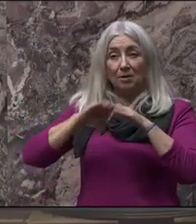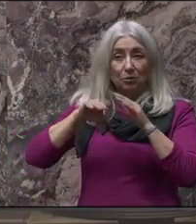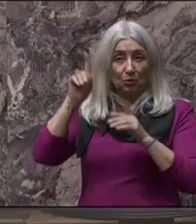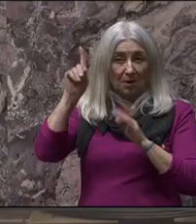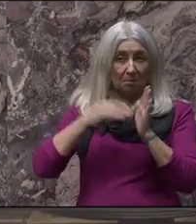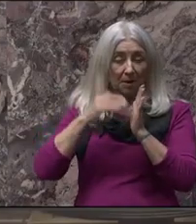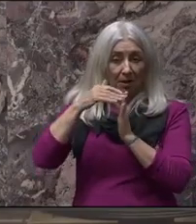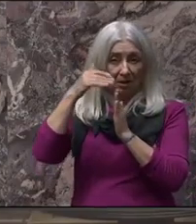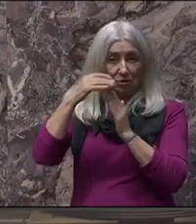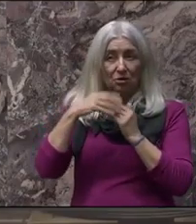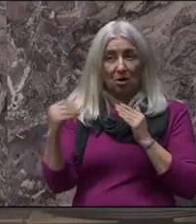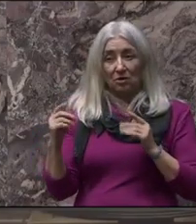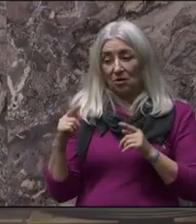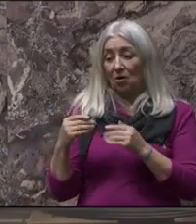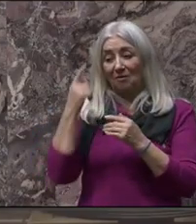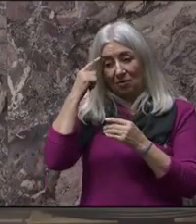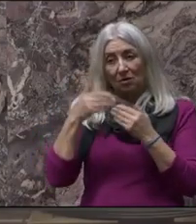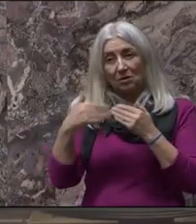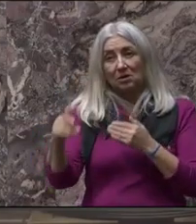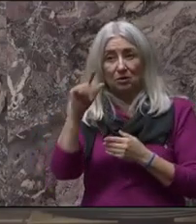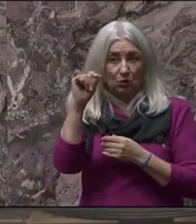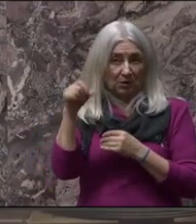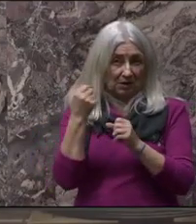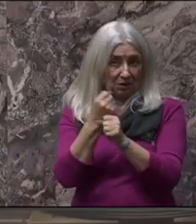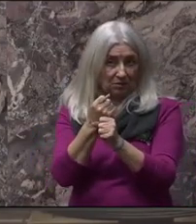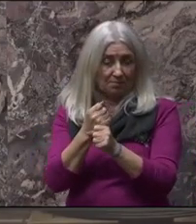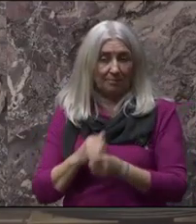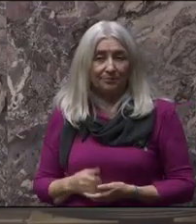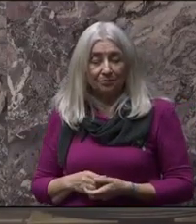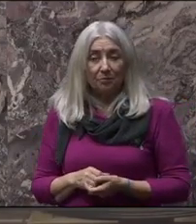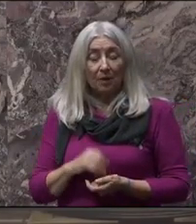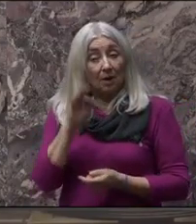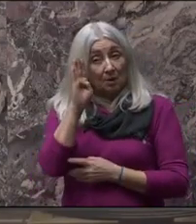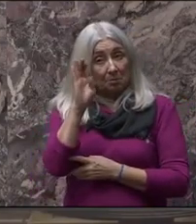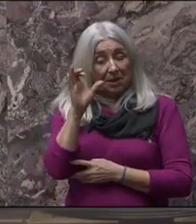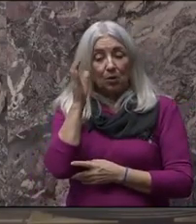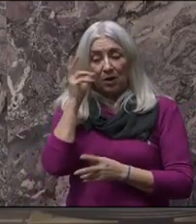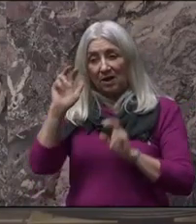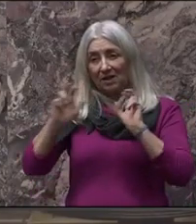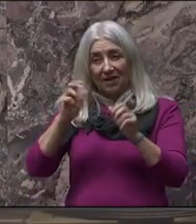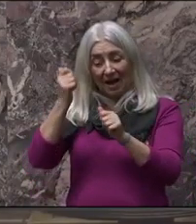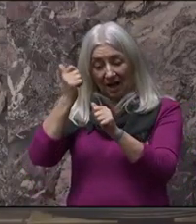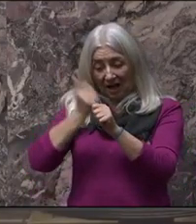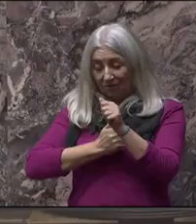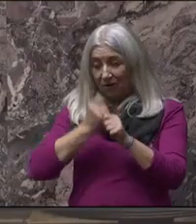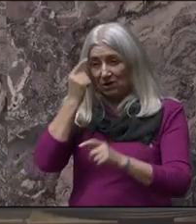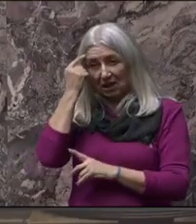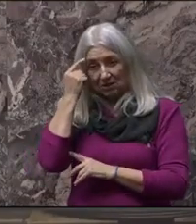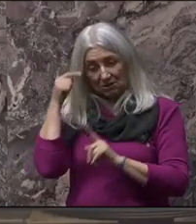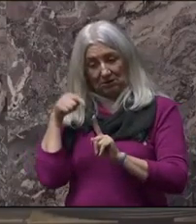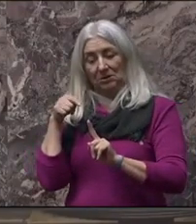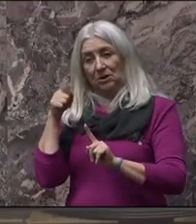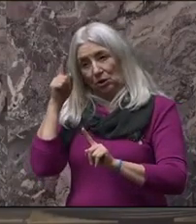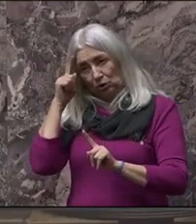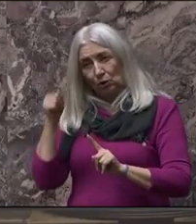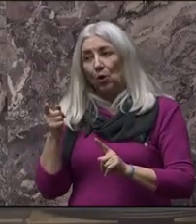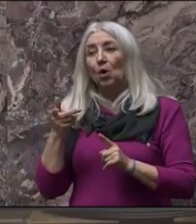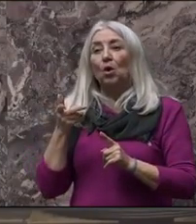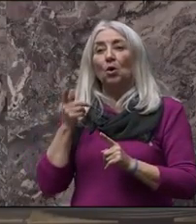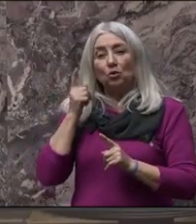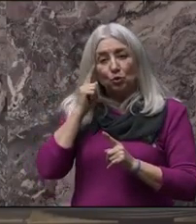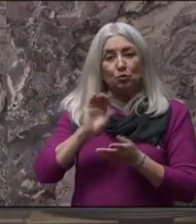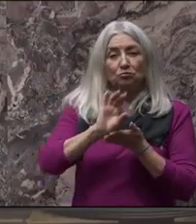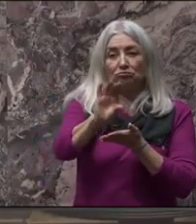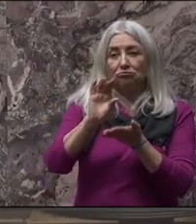$1 billion over 20 years. BC will invest every penny of that in projects brought forward by